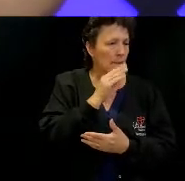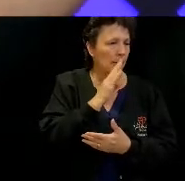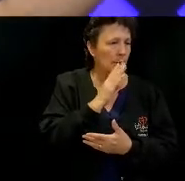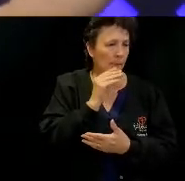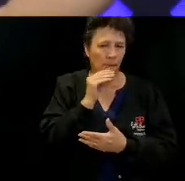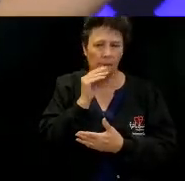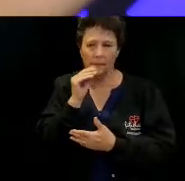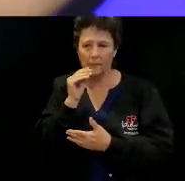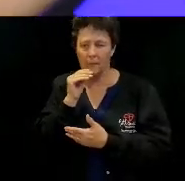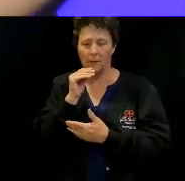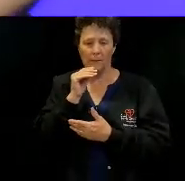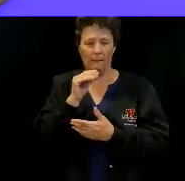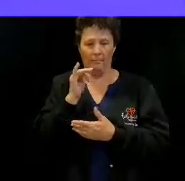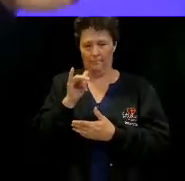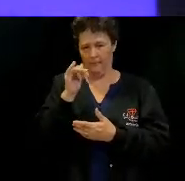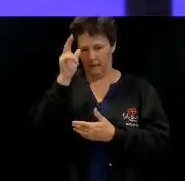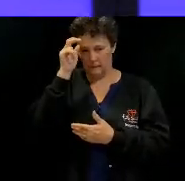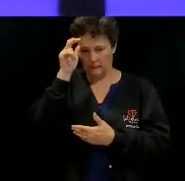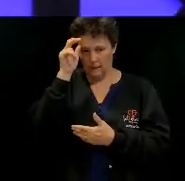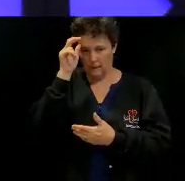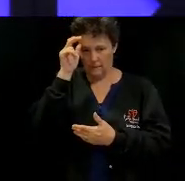Right?